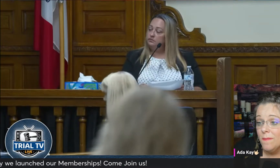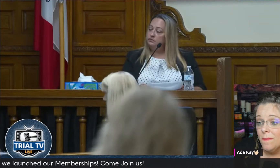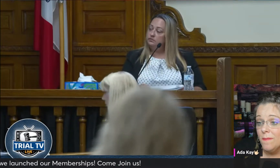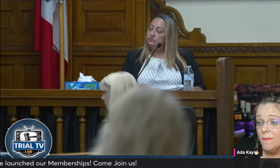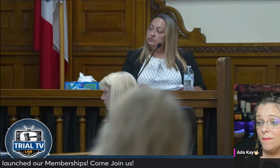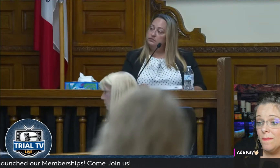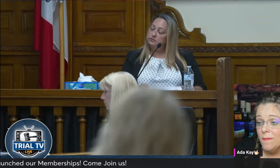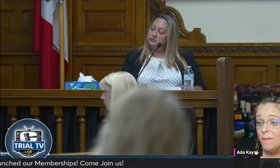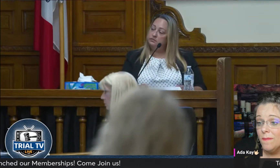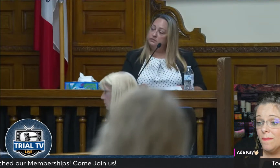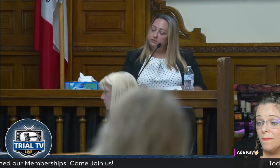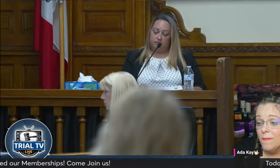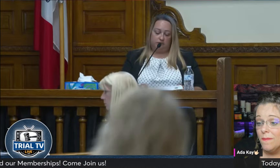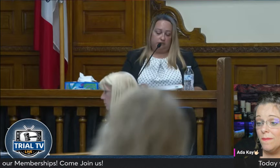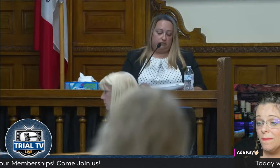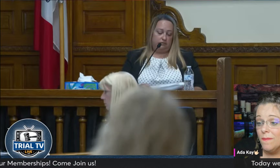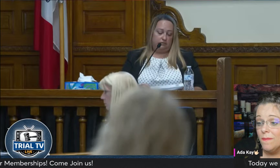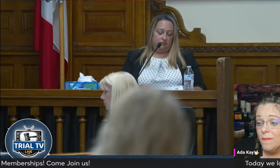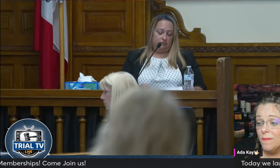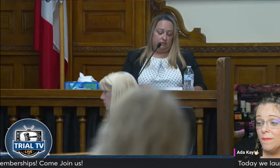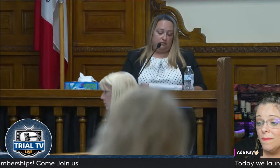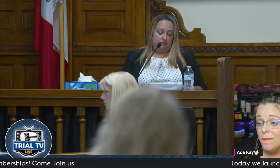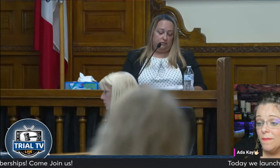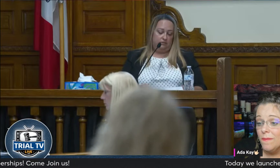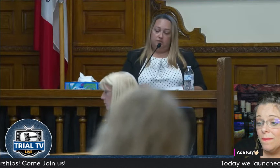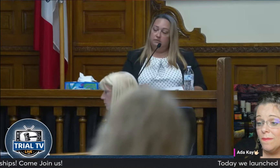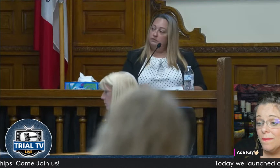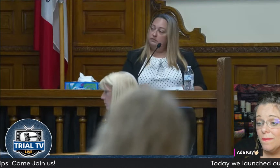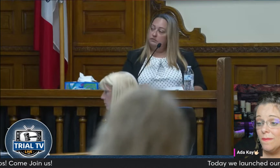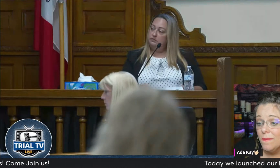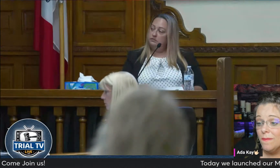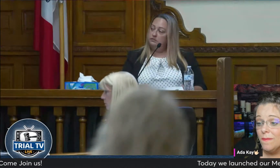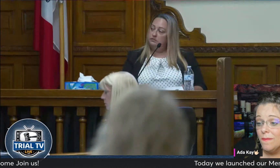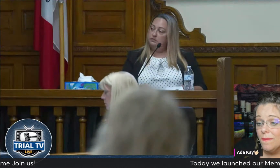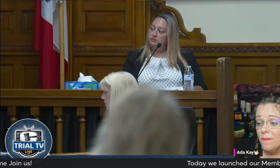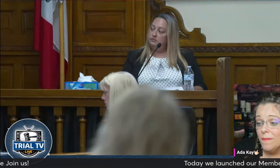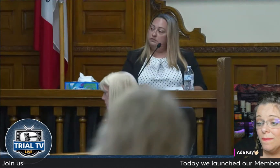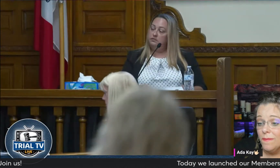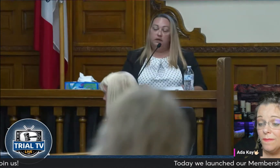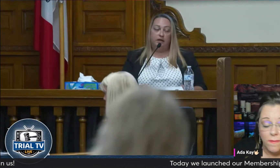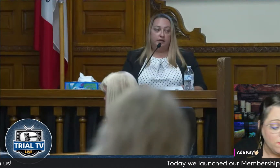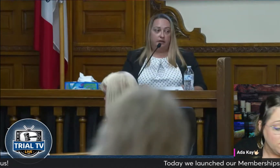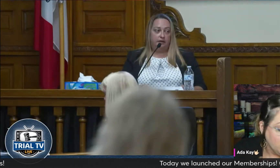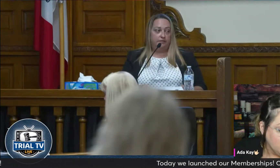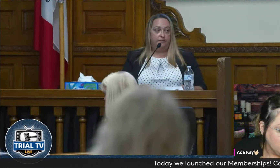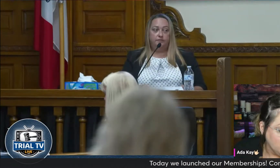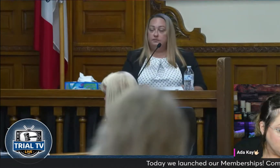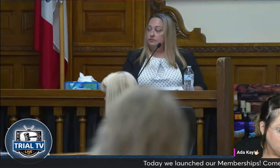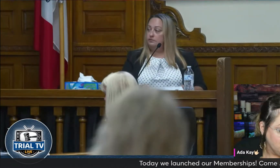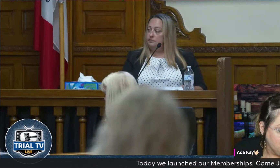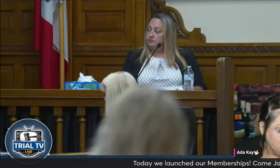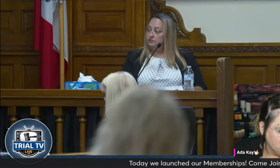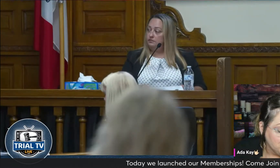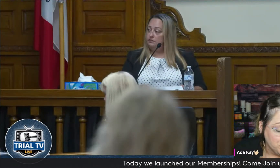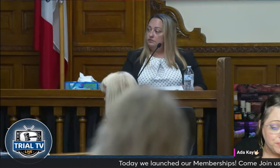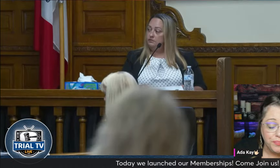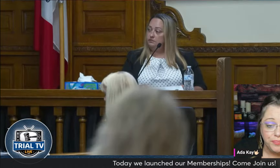Okay. Did you test that to determine whether or not it was human or animal blood? I did not.